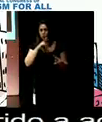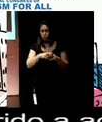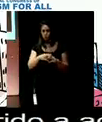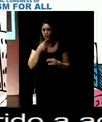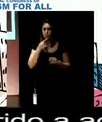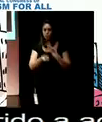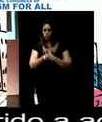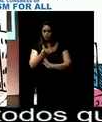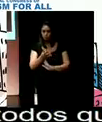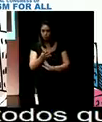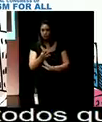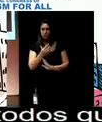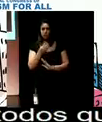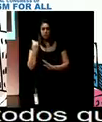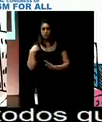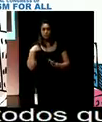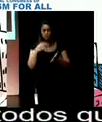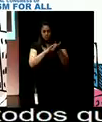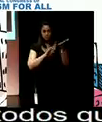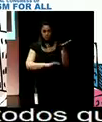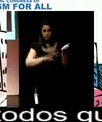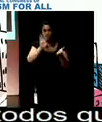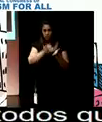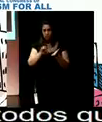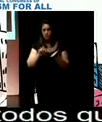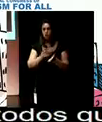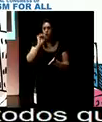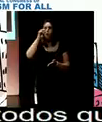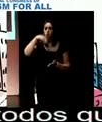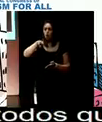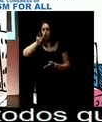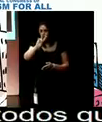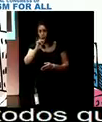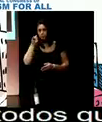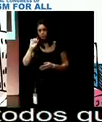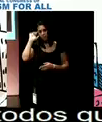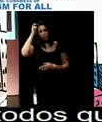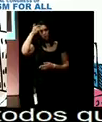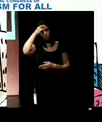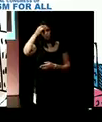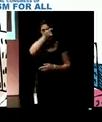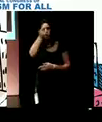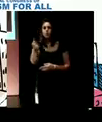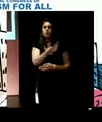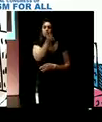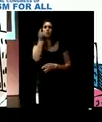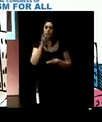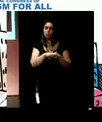adopted in 2005, and we also introduced the elements of the Convention of the United Nations,